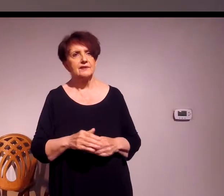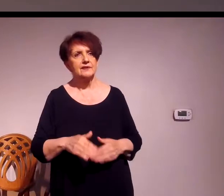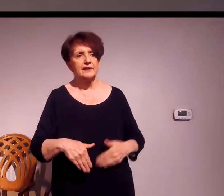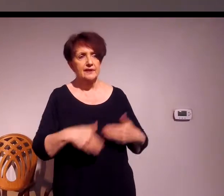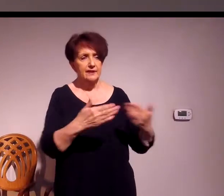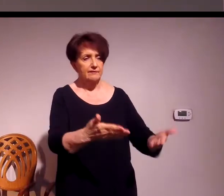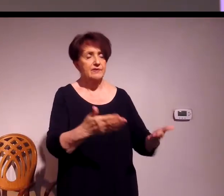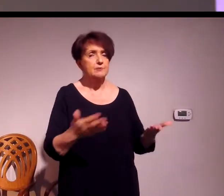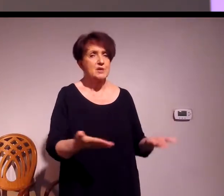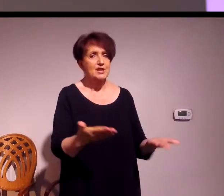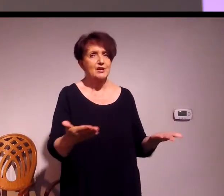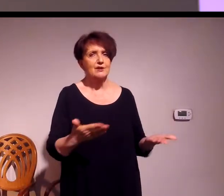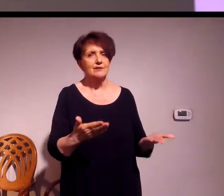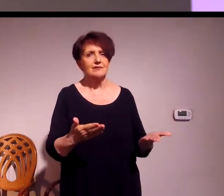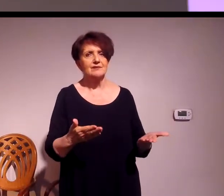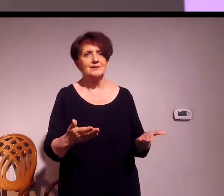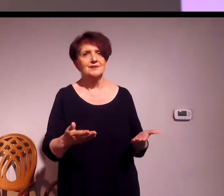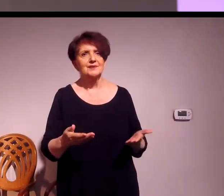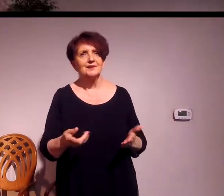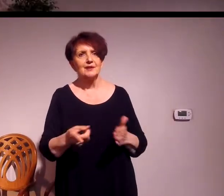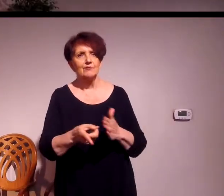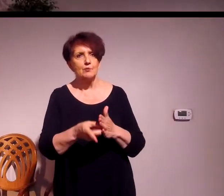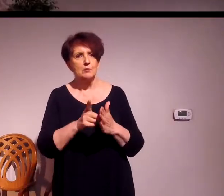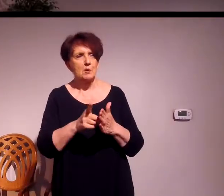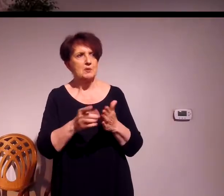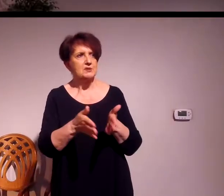okay? And give me a moment so that we can say some prayer.